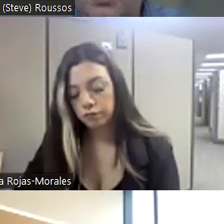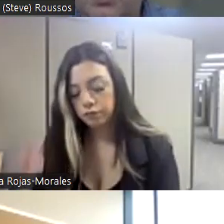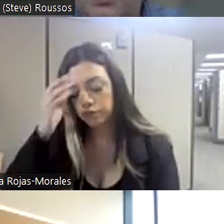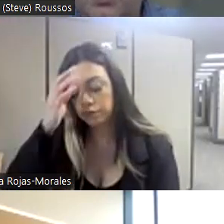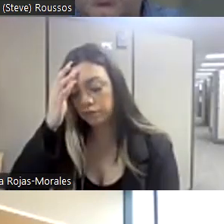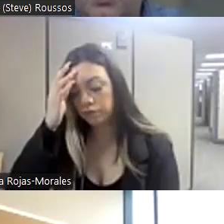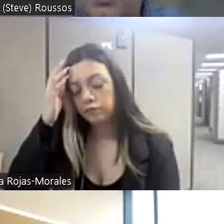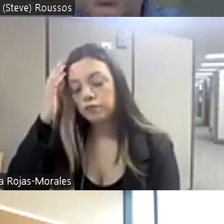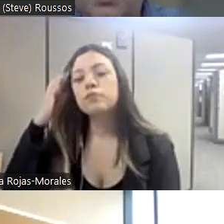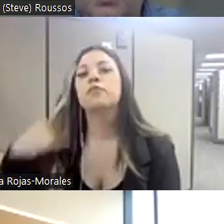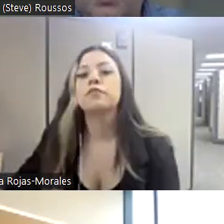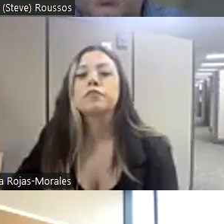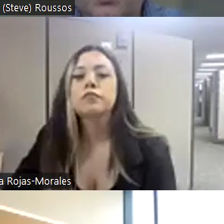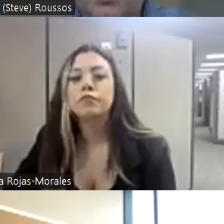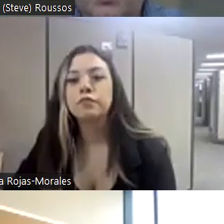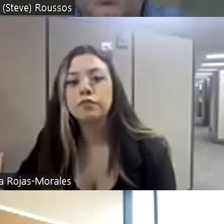share.